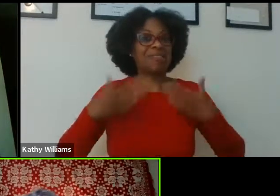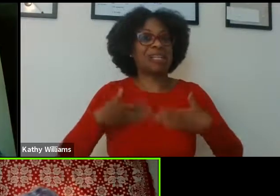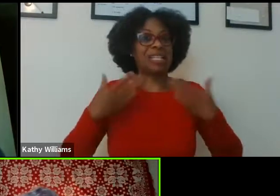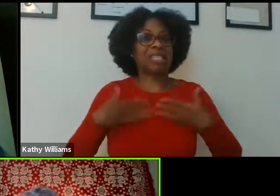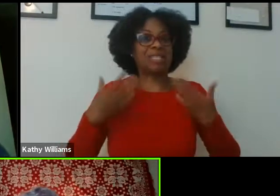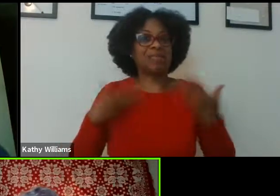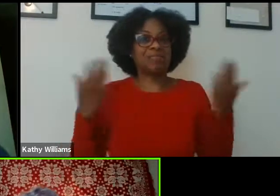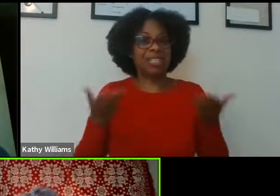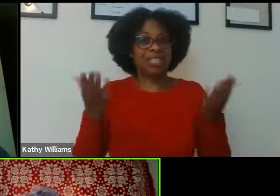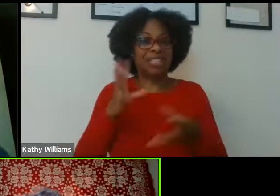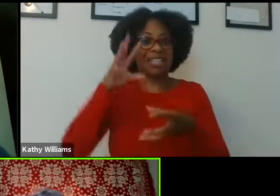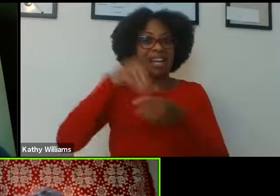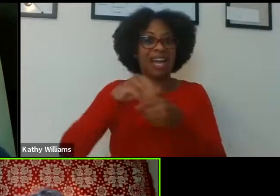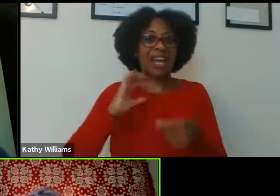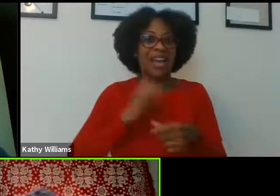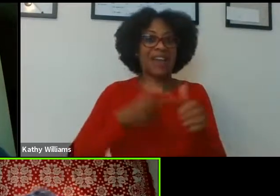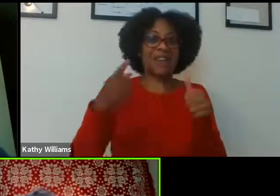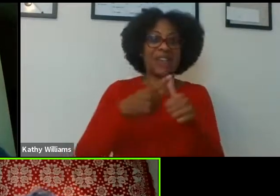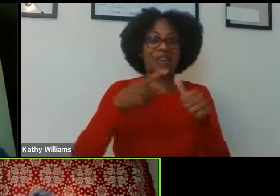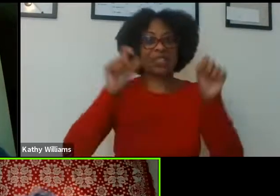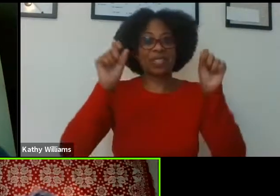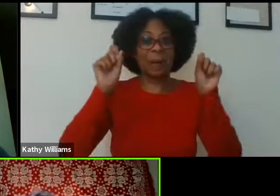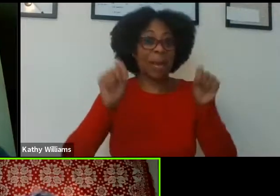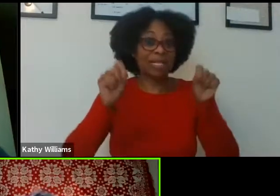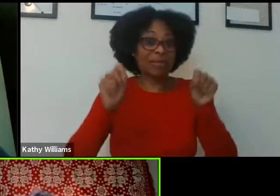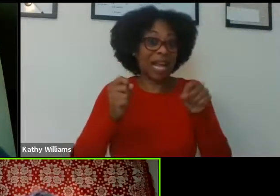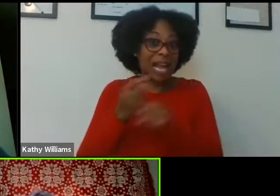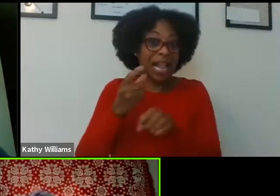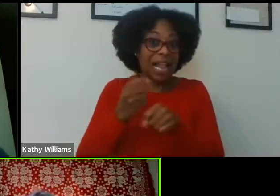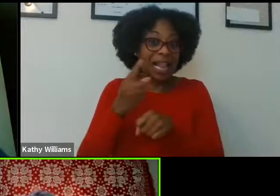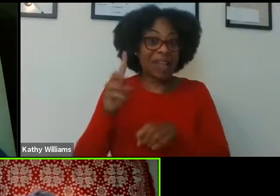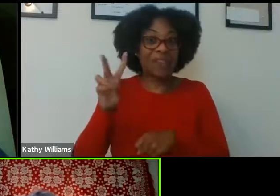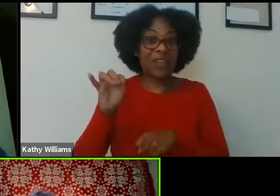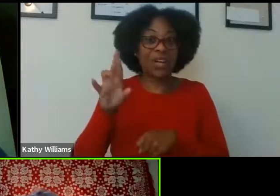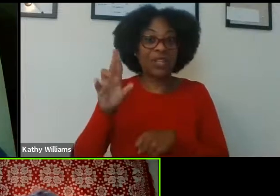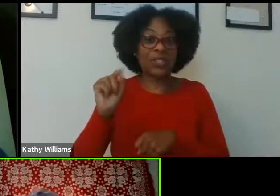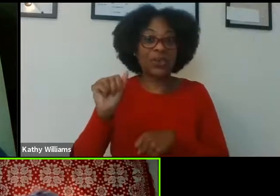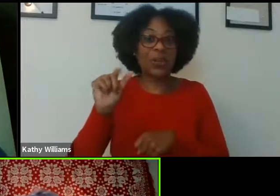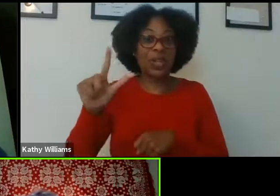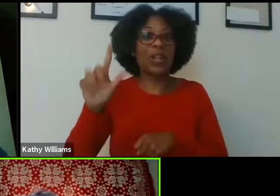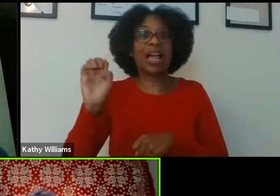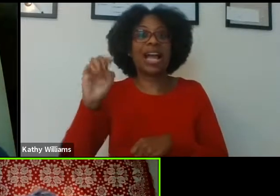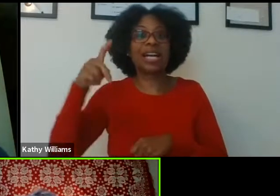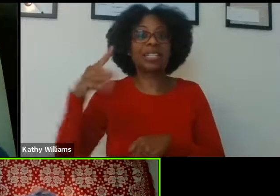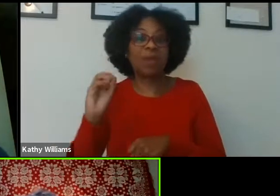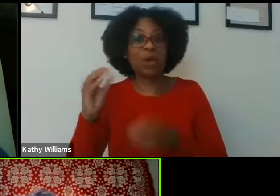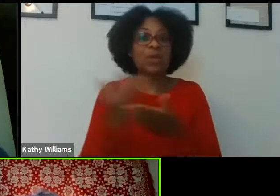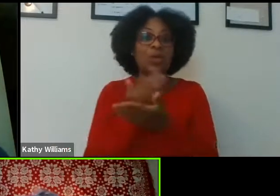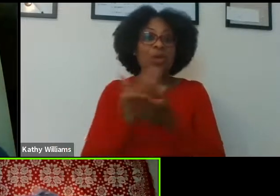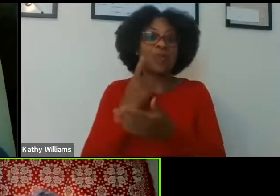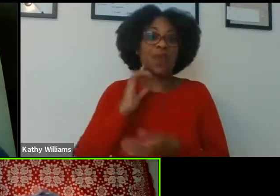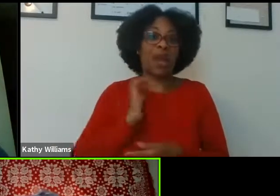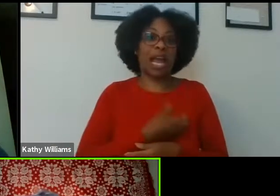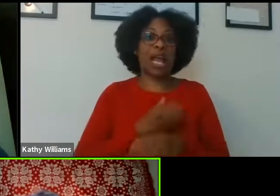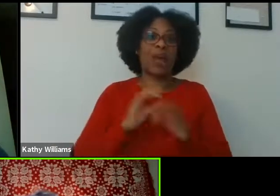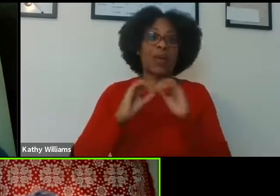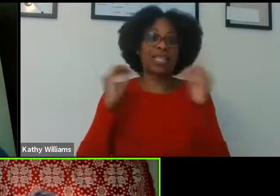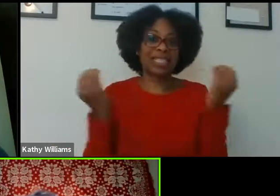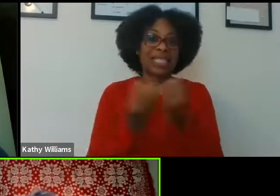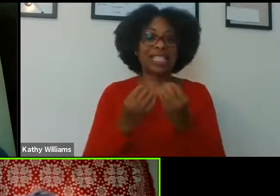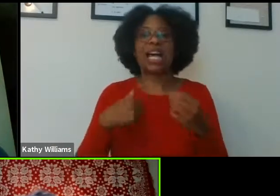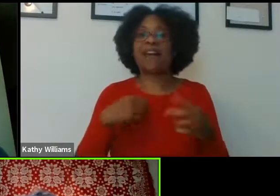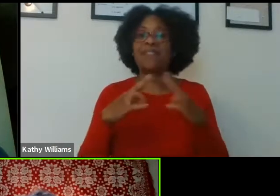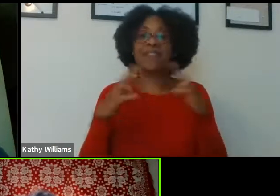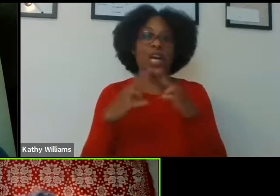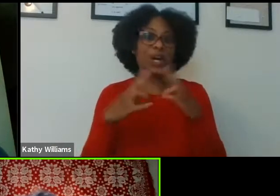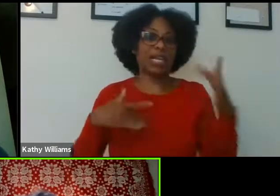our first possibly annual virtual Expo. This is something new for dLCV, and I'm very delighted to be